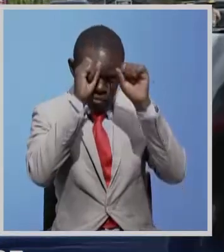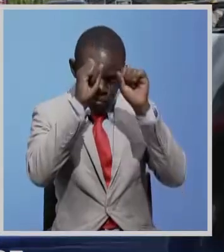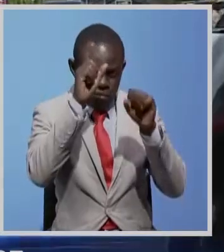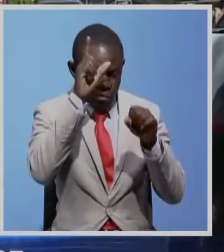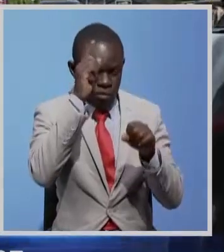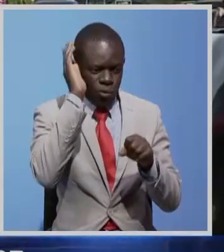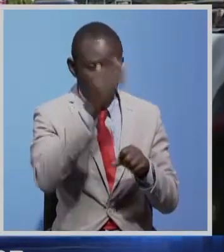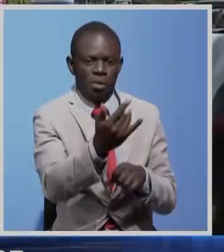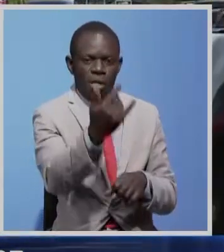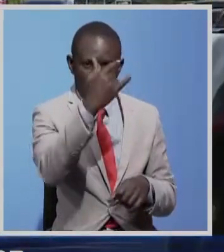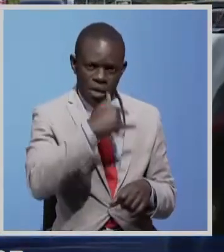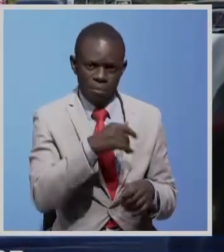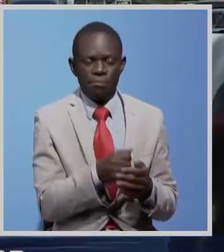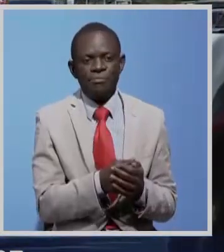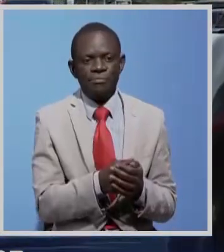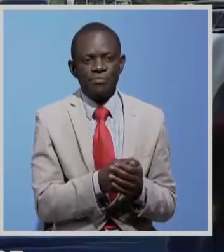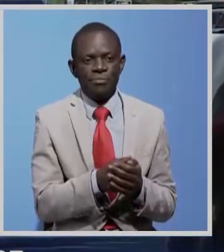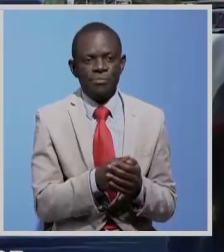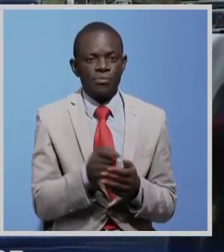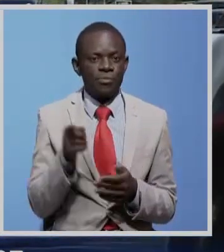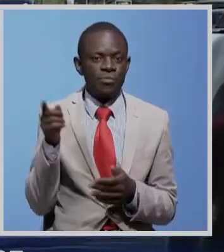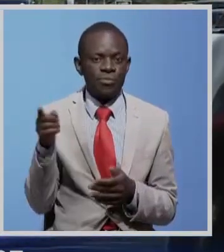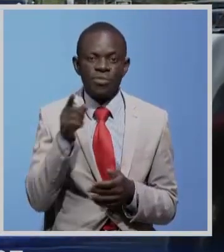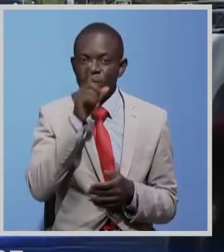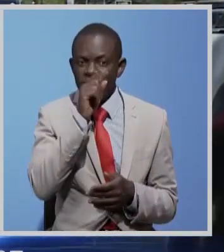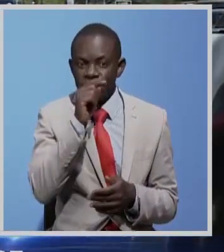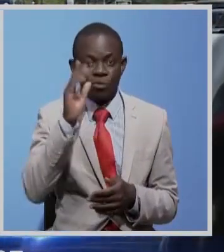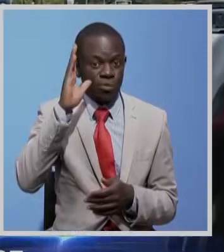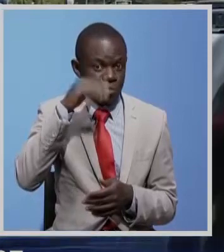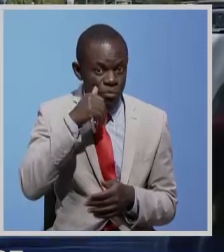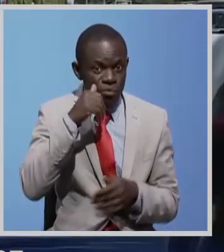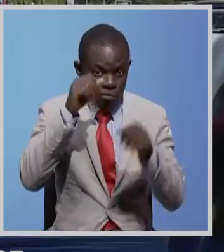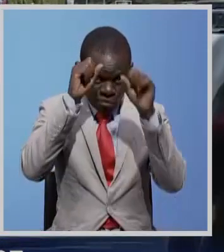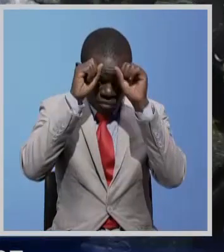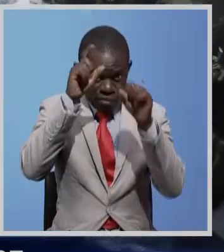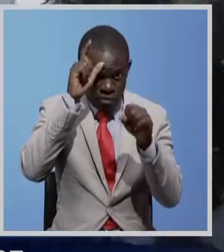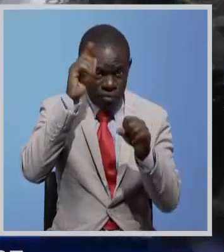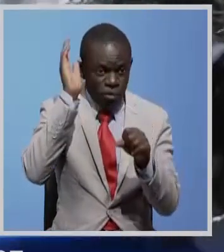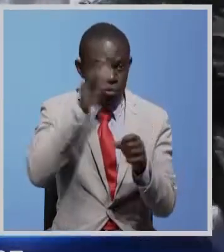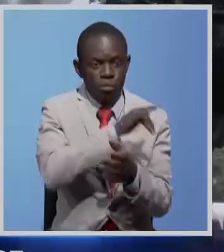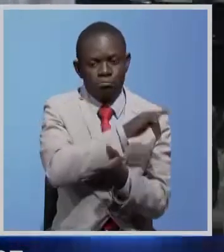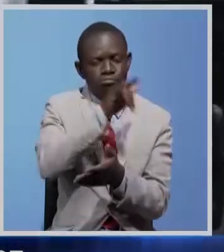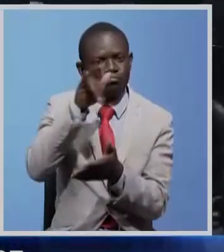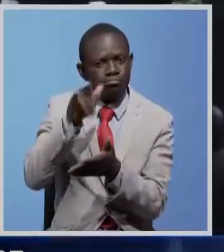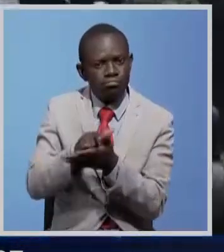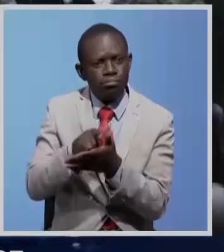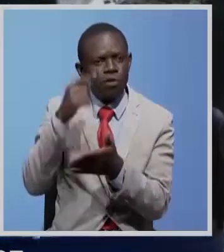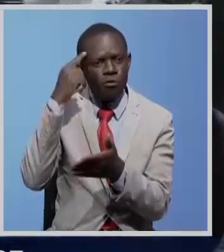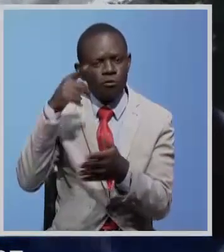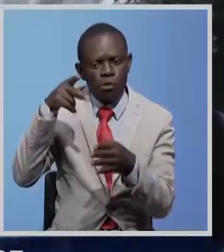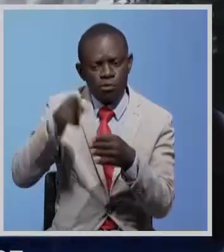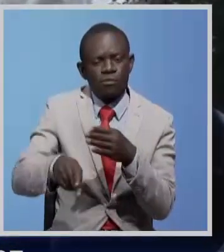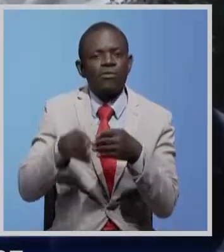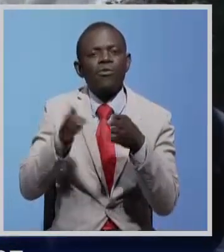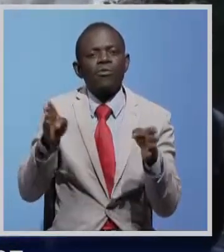The tourist capital will tomorrow welcome President EDGAR LUNGU for the groundbreaking ceremony for the construction of the Moswotunya Livingstone Resort,